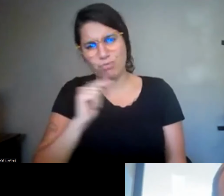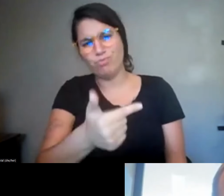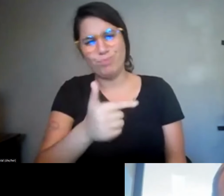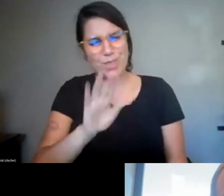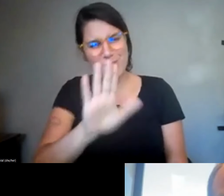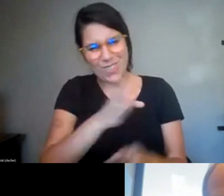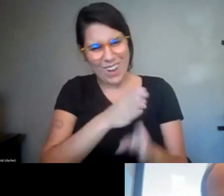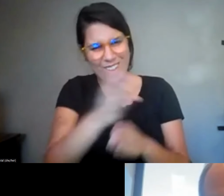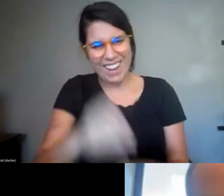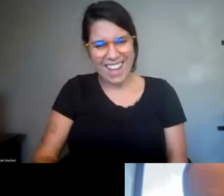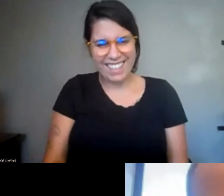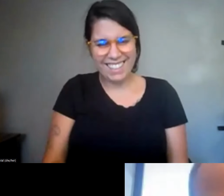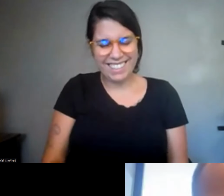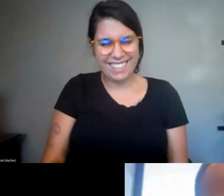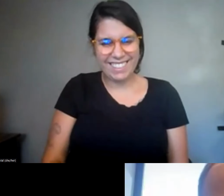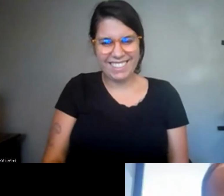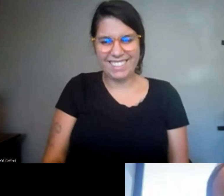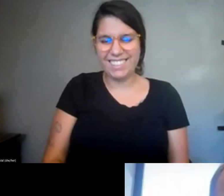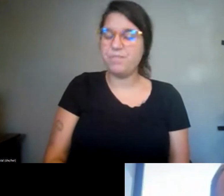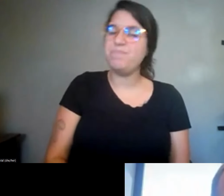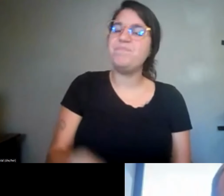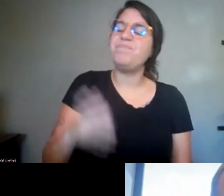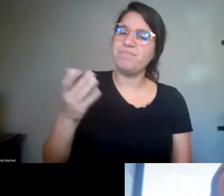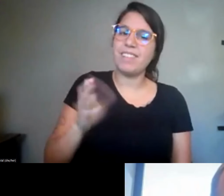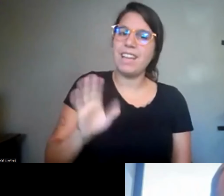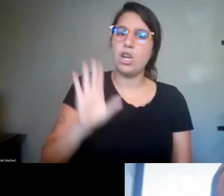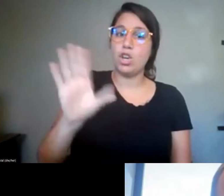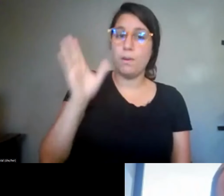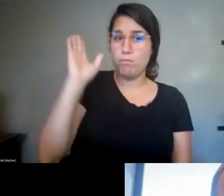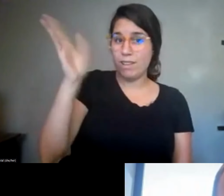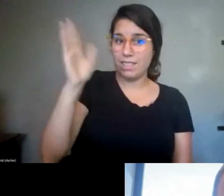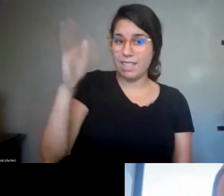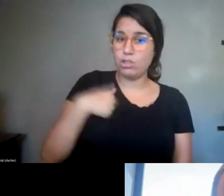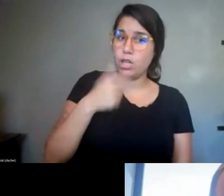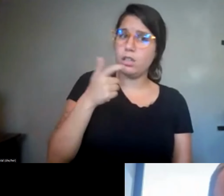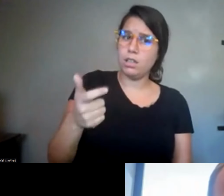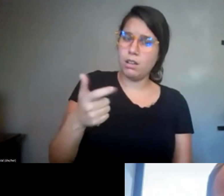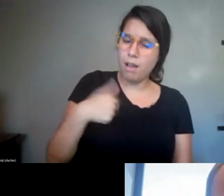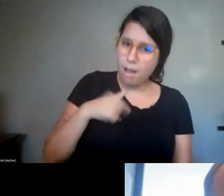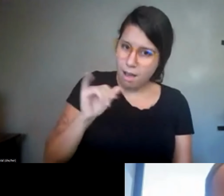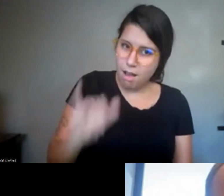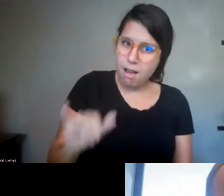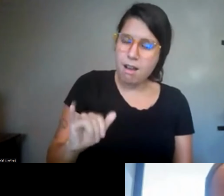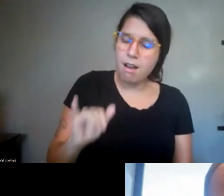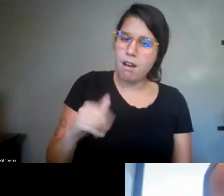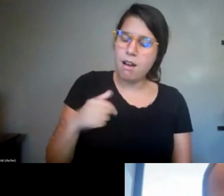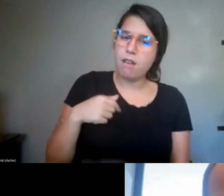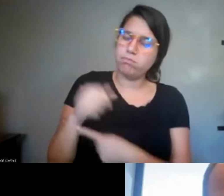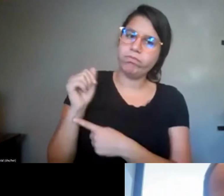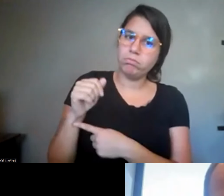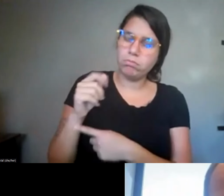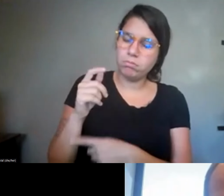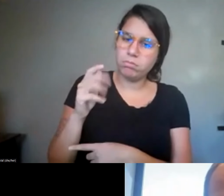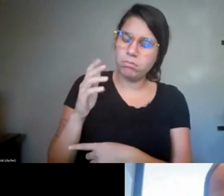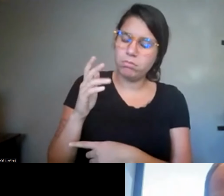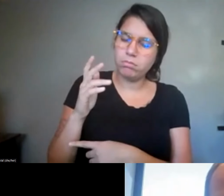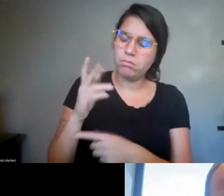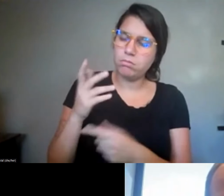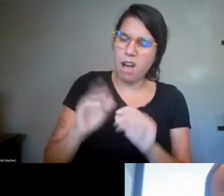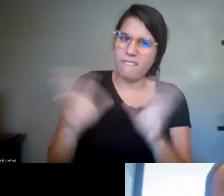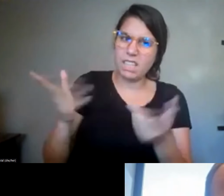area. Well, I will say that during your presentation, I was struck by the obvious connectivity